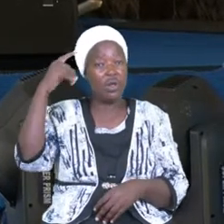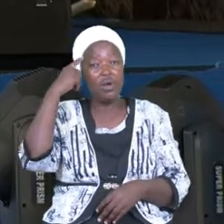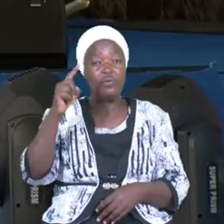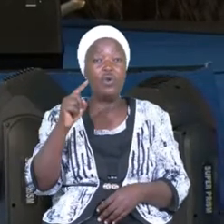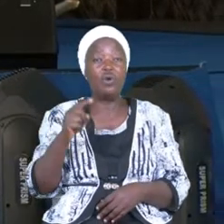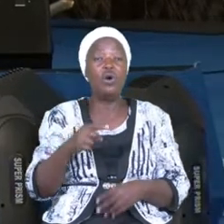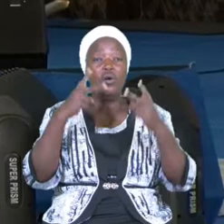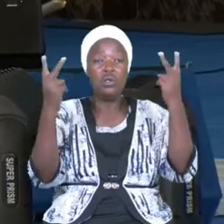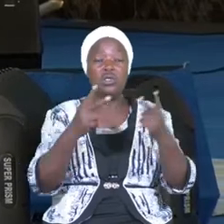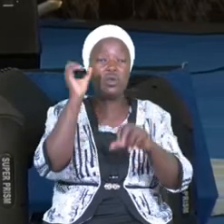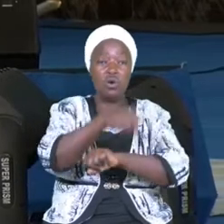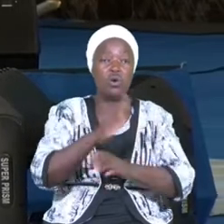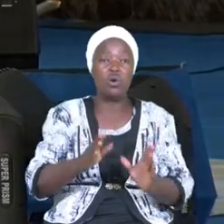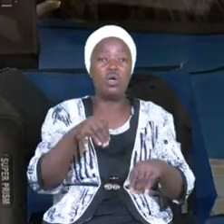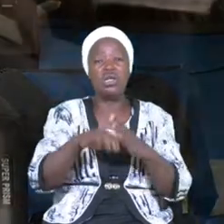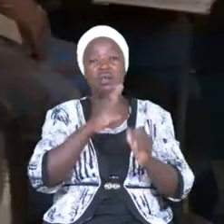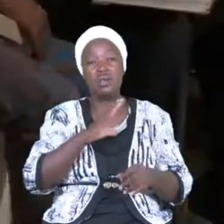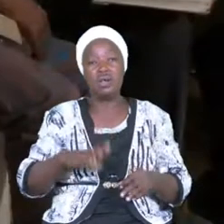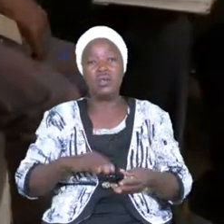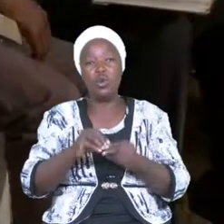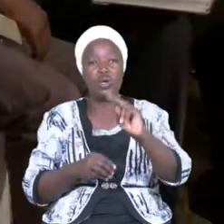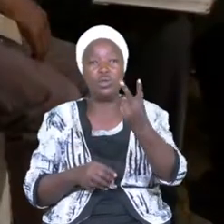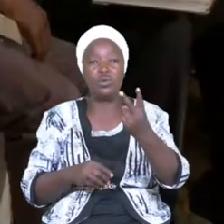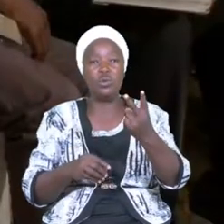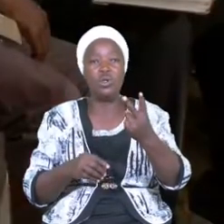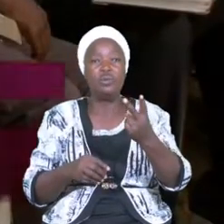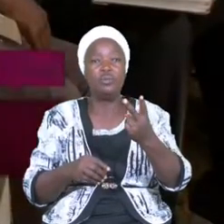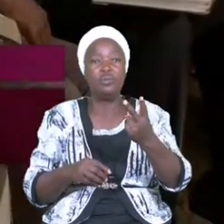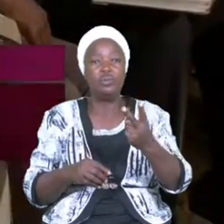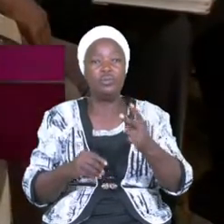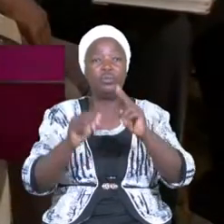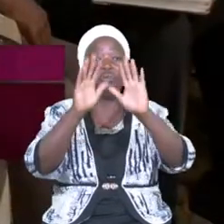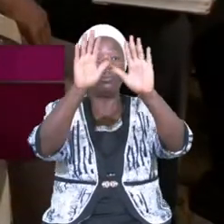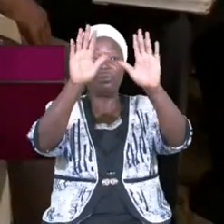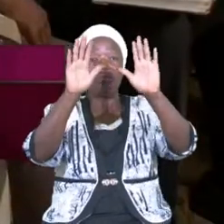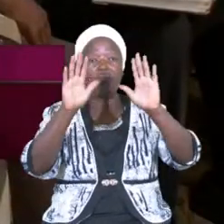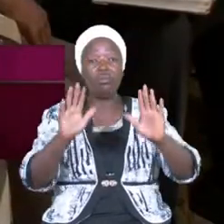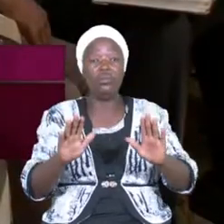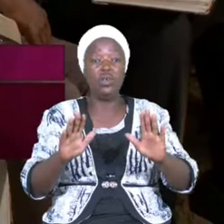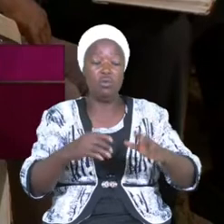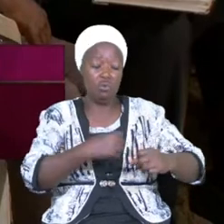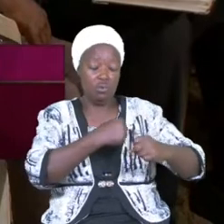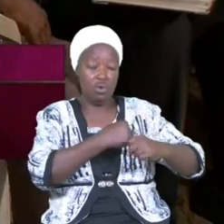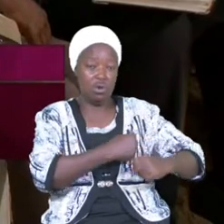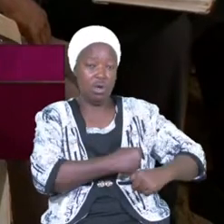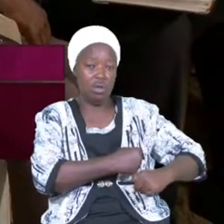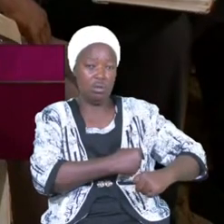Christ. Number two, supernatural girds for obedient